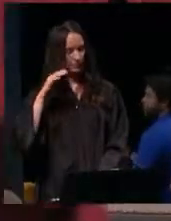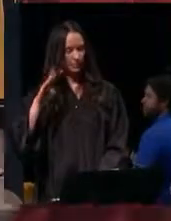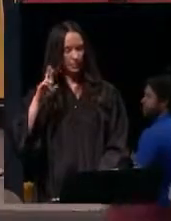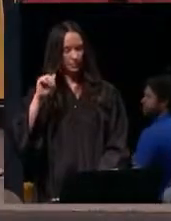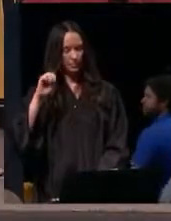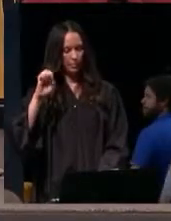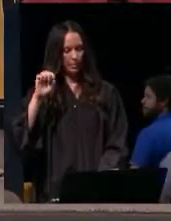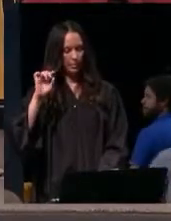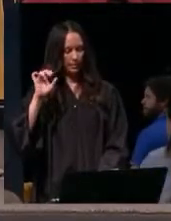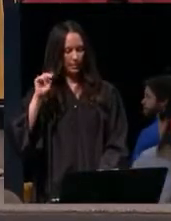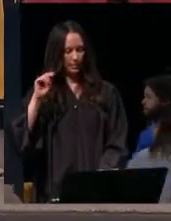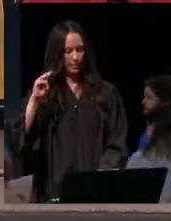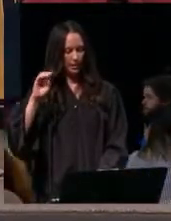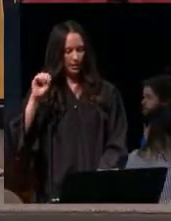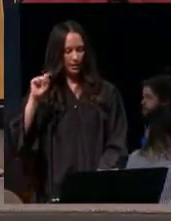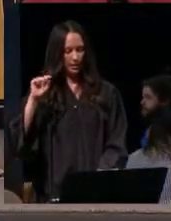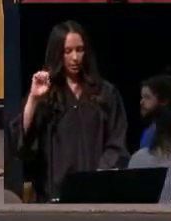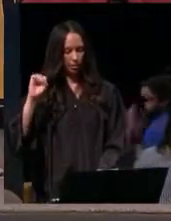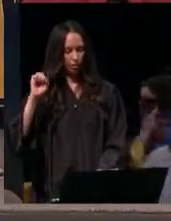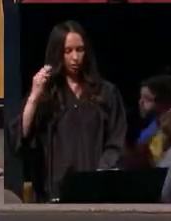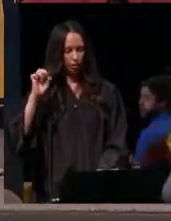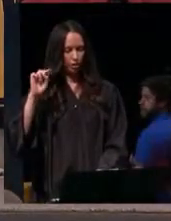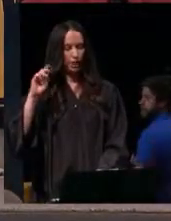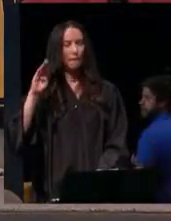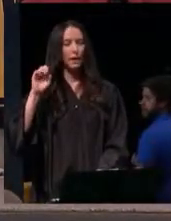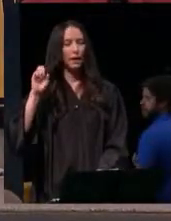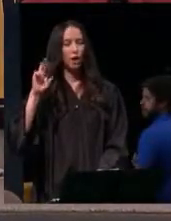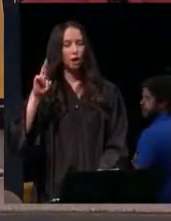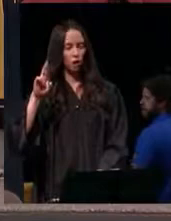Brayton Machenbaker.